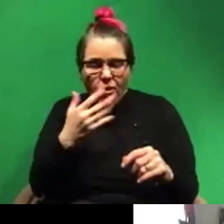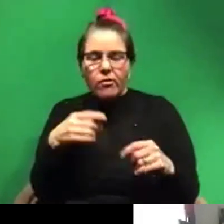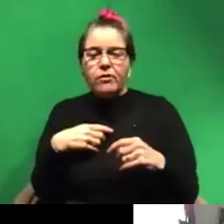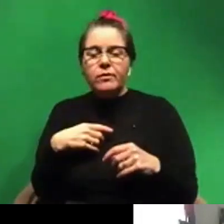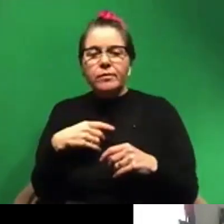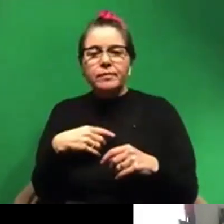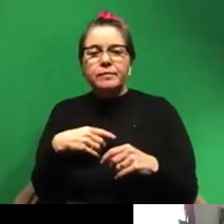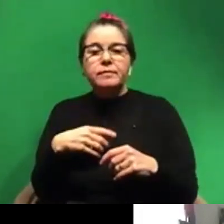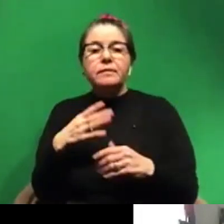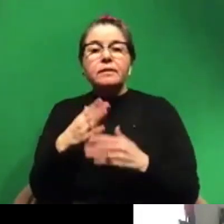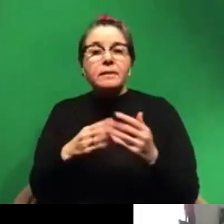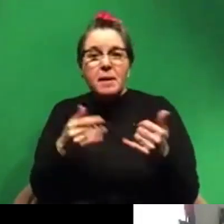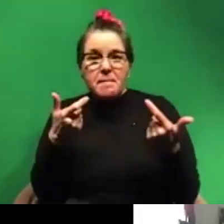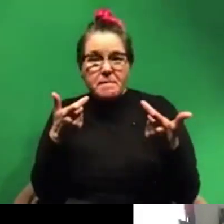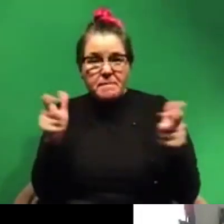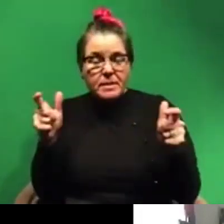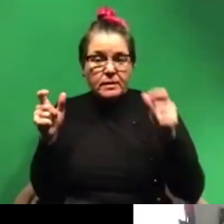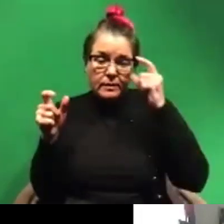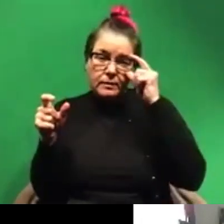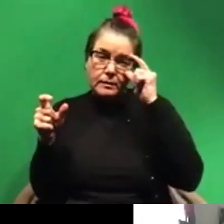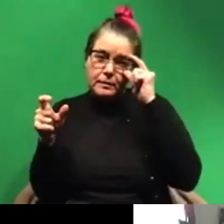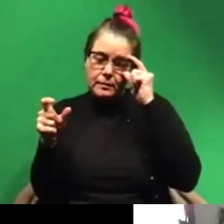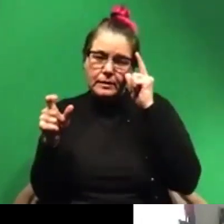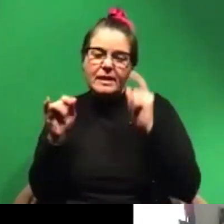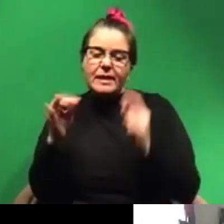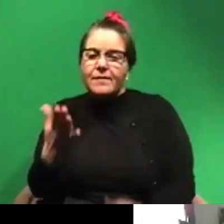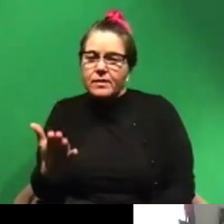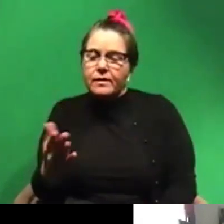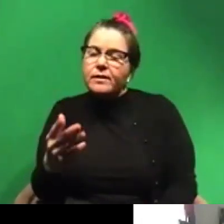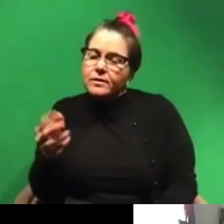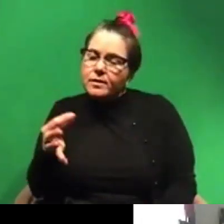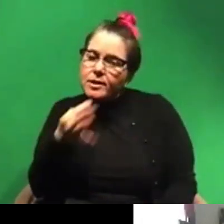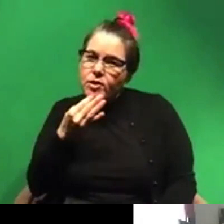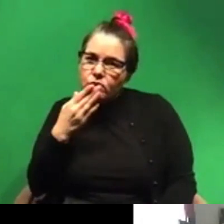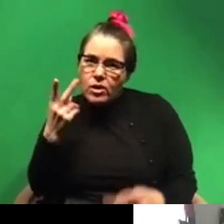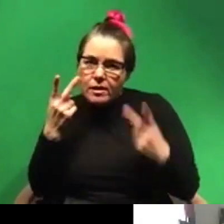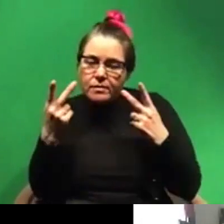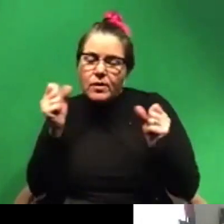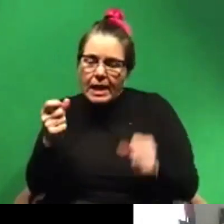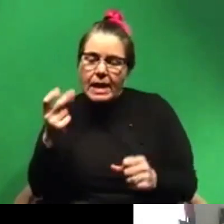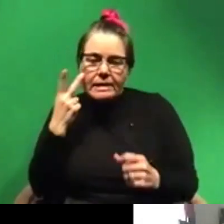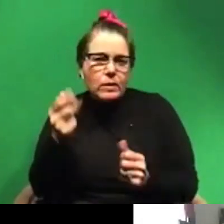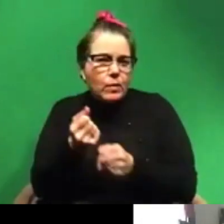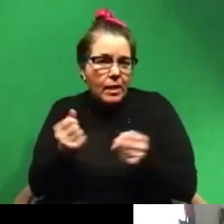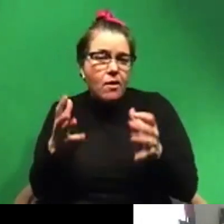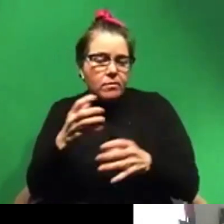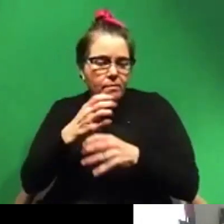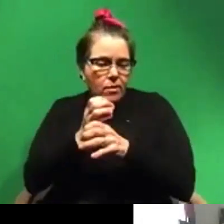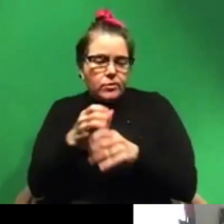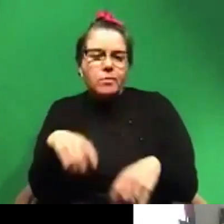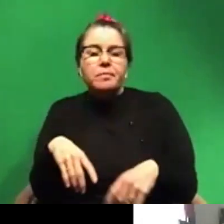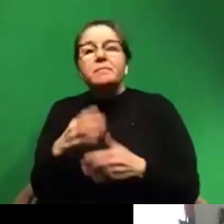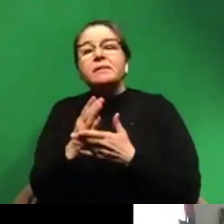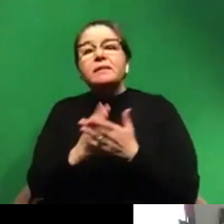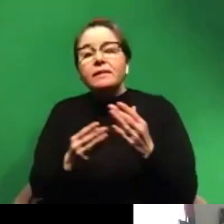some that are so big, you can, if you've got really good eyes, you can see them with the naked eye. And there are some that eat